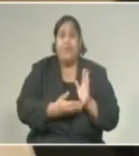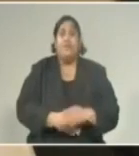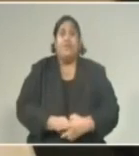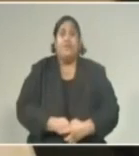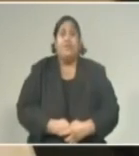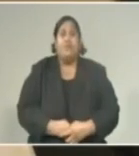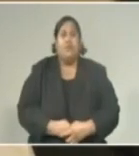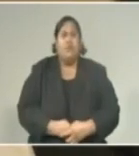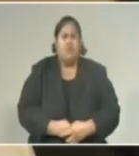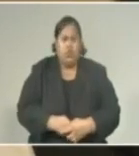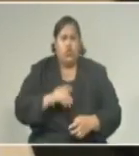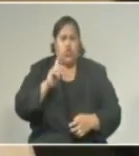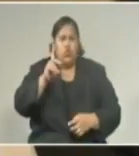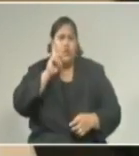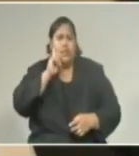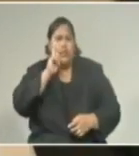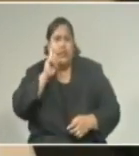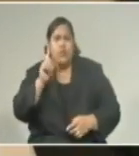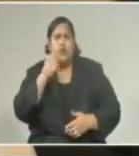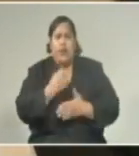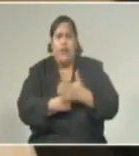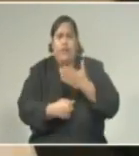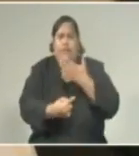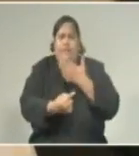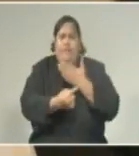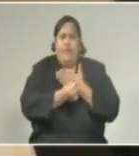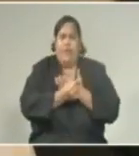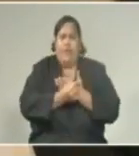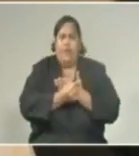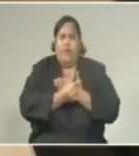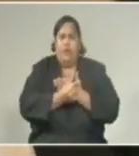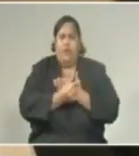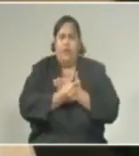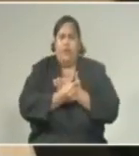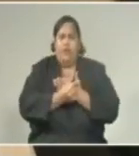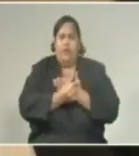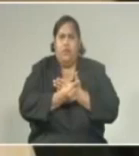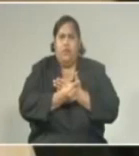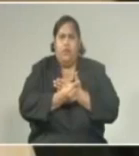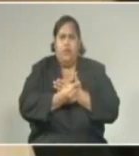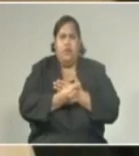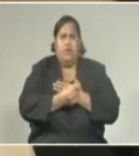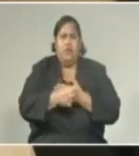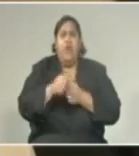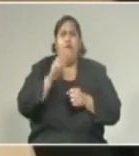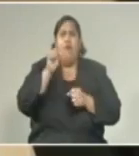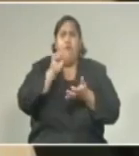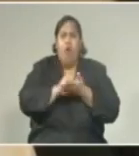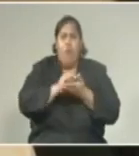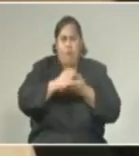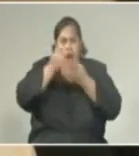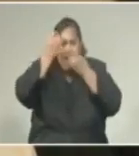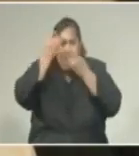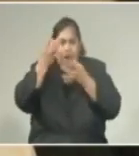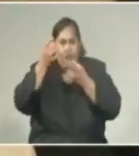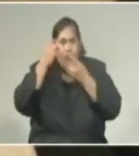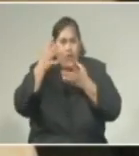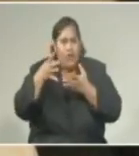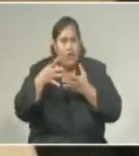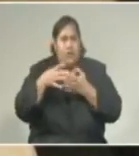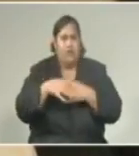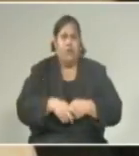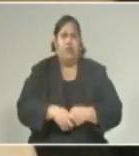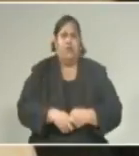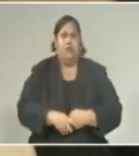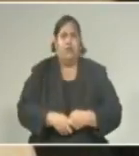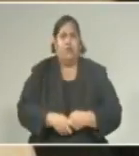obviously see that it lacked precise particulars of what they have alleged against him.